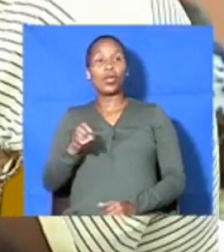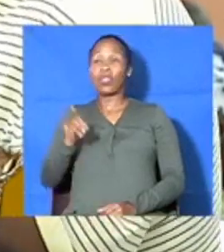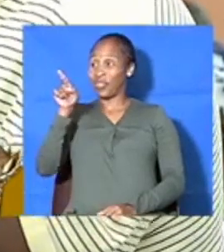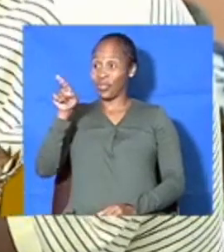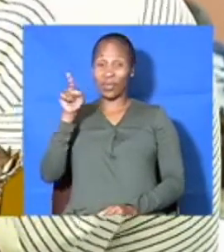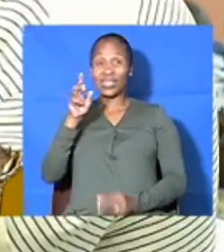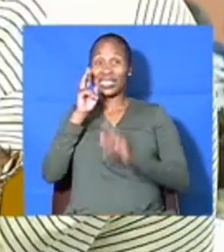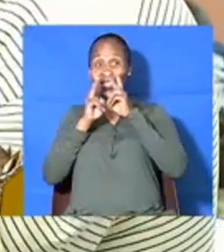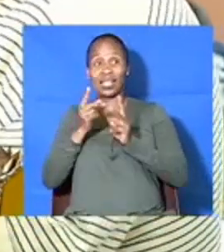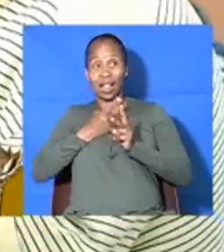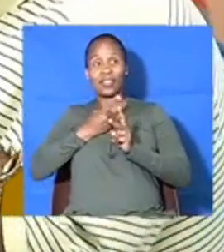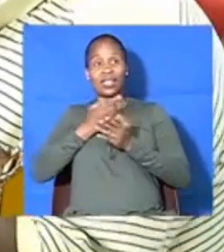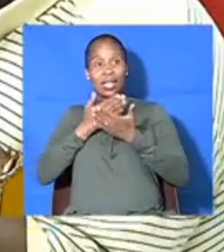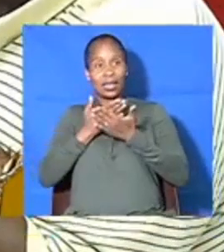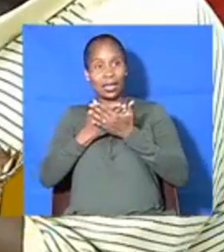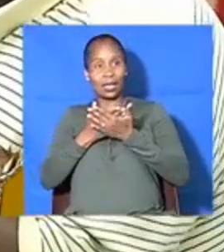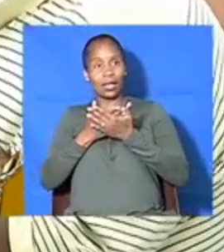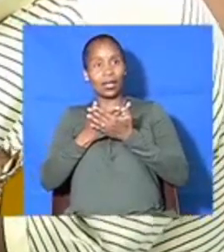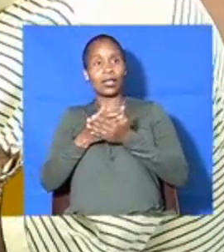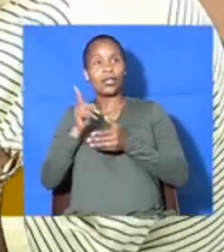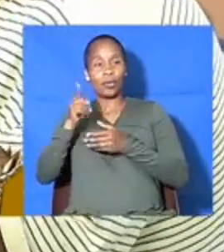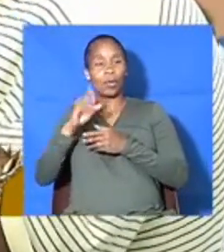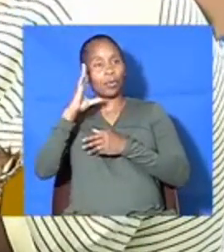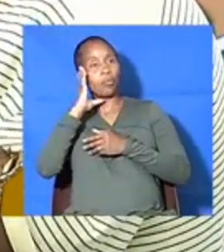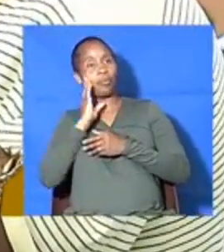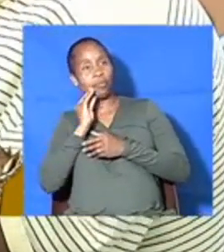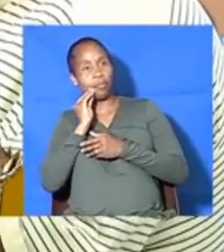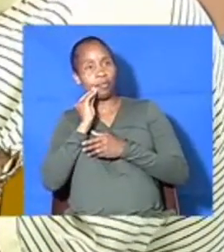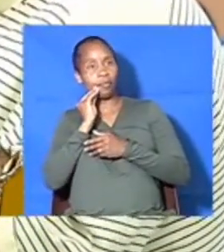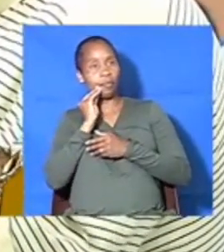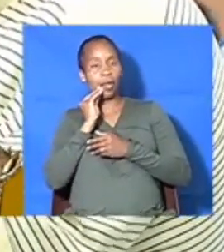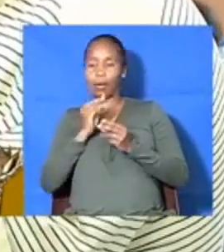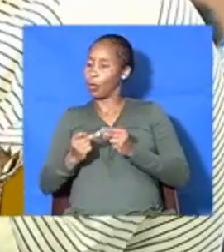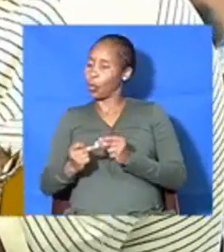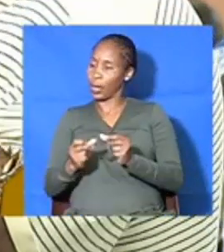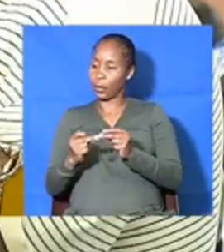Socialist. Without shame. Nothing I saw.